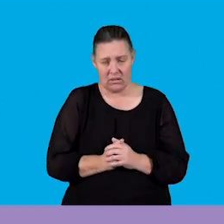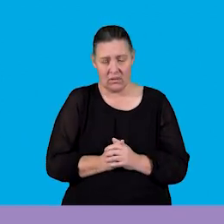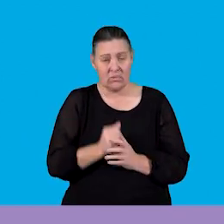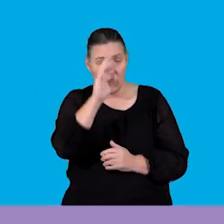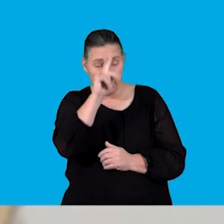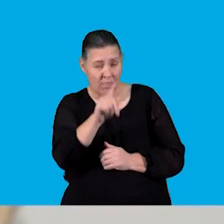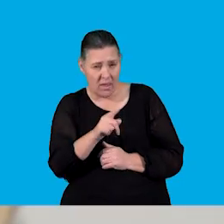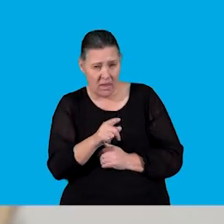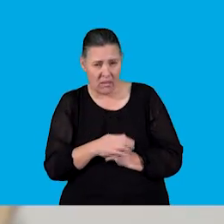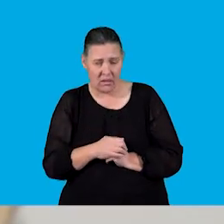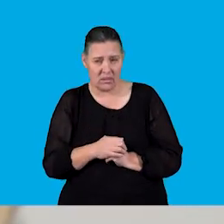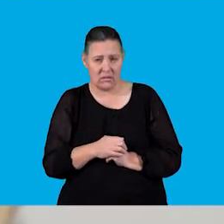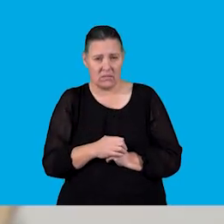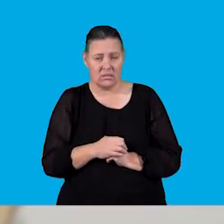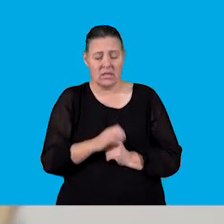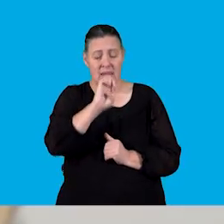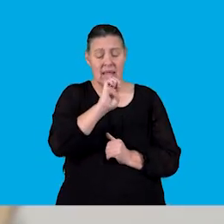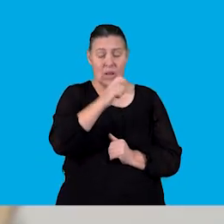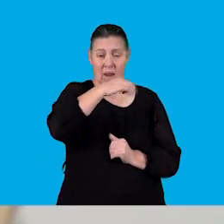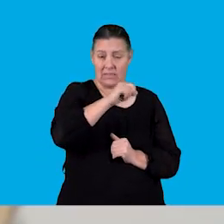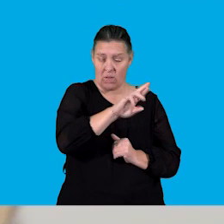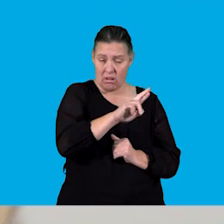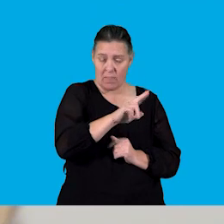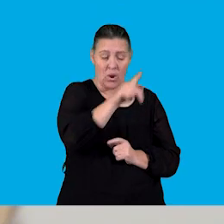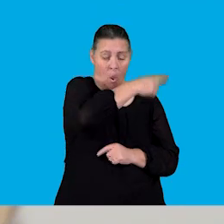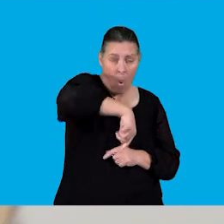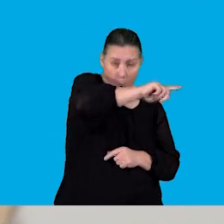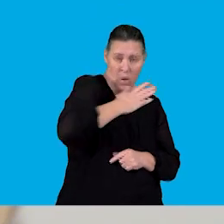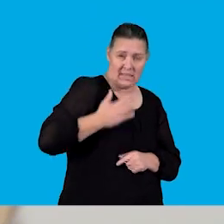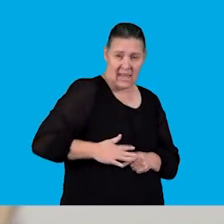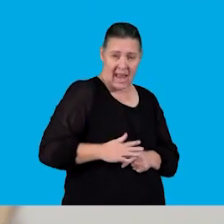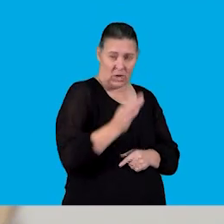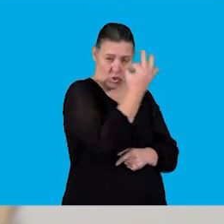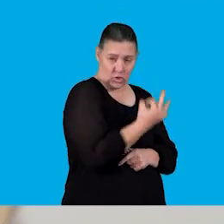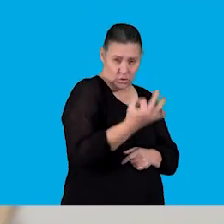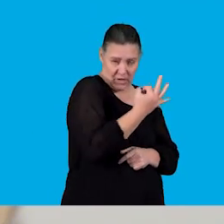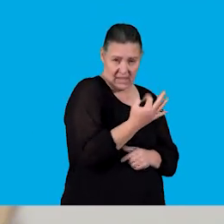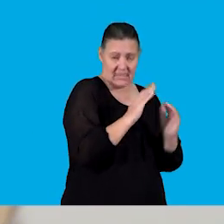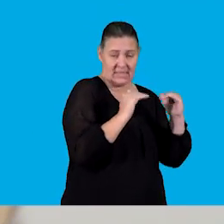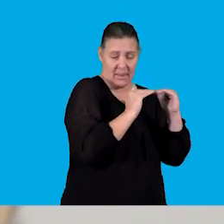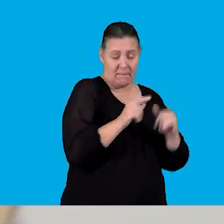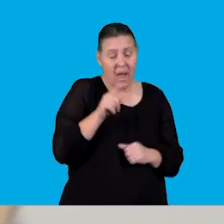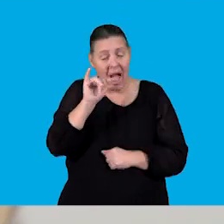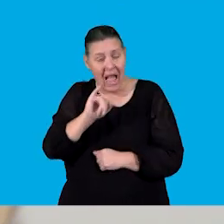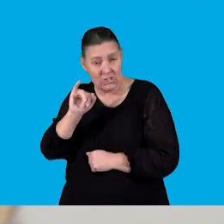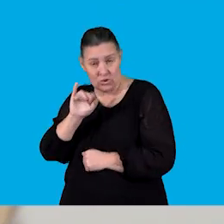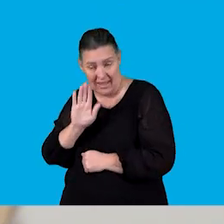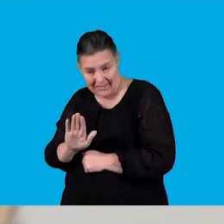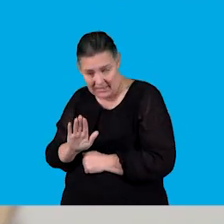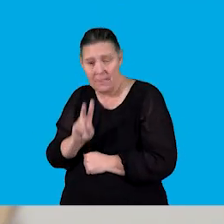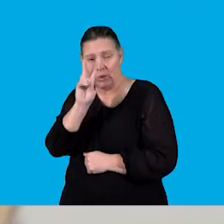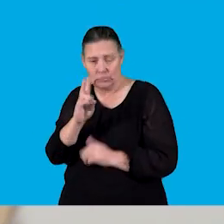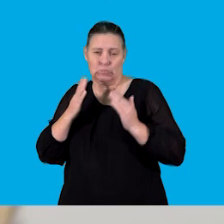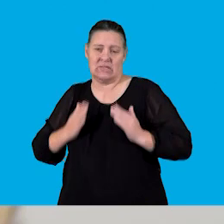are equal. Now, remember, with an equilateral triangle, all of the sides were equal. Now with an